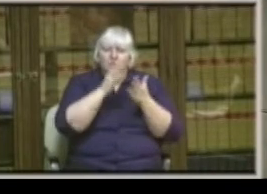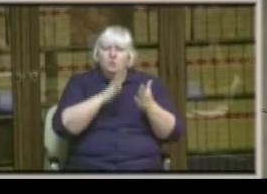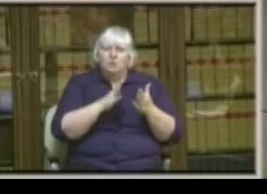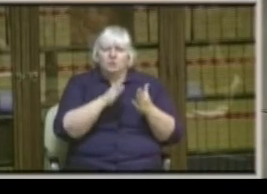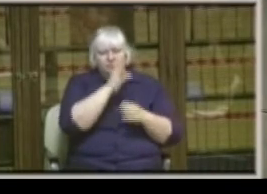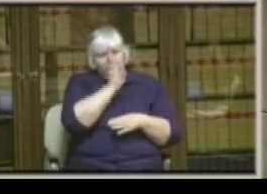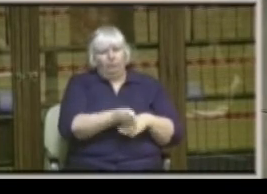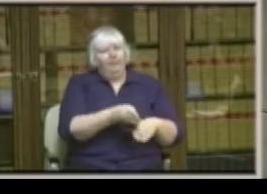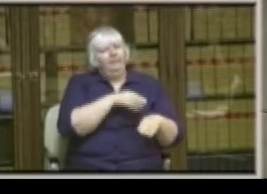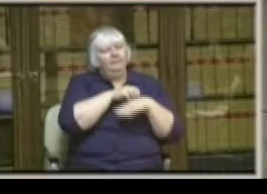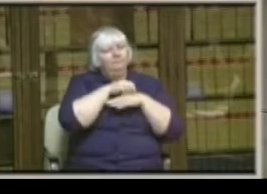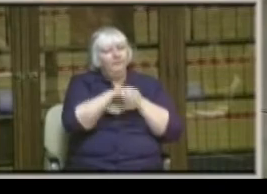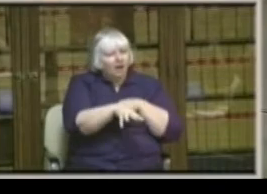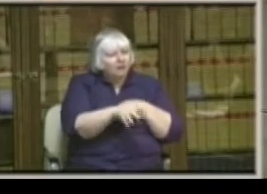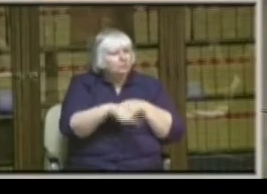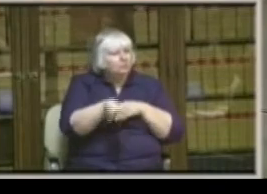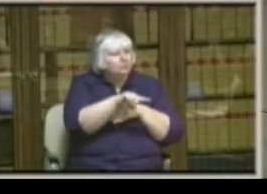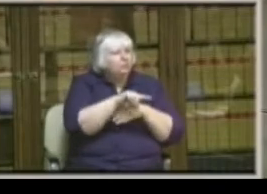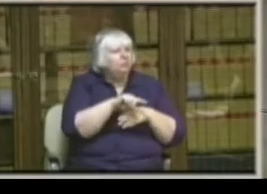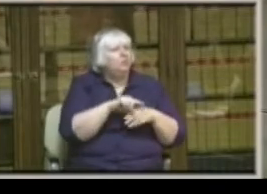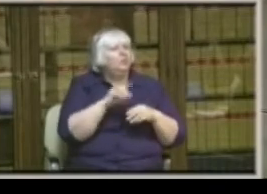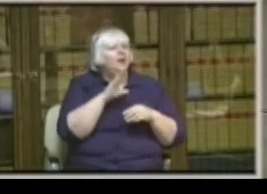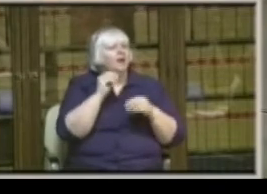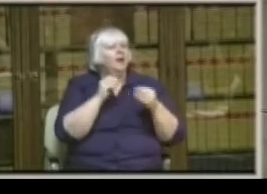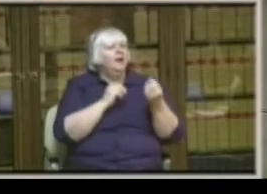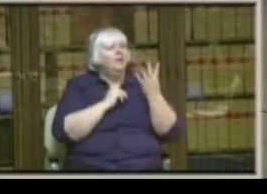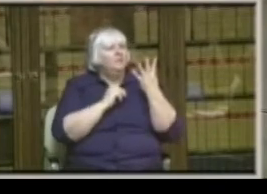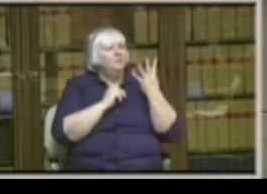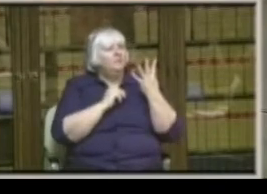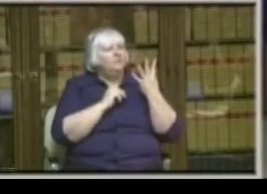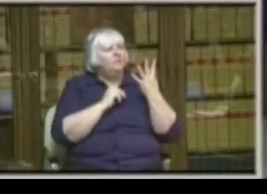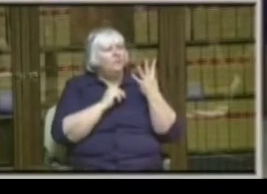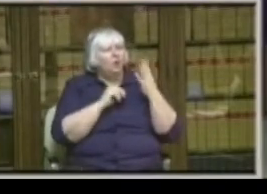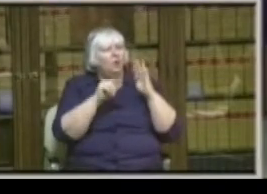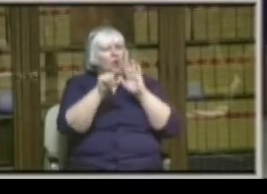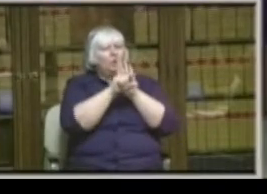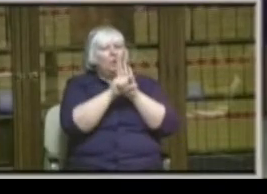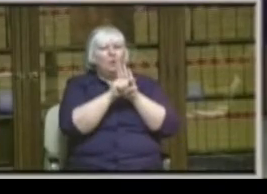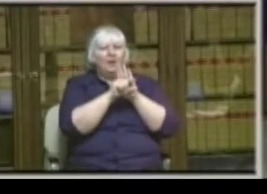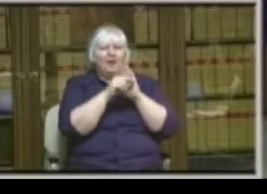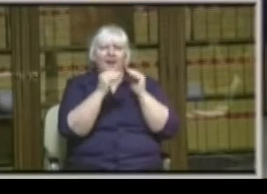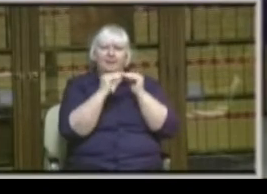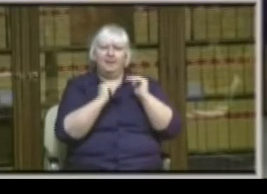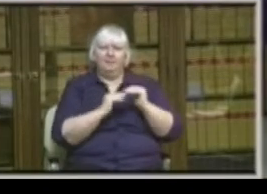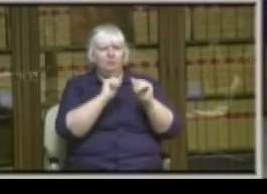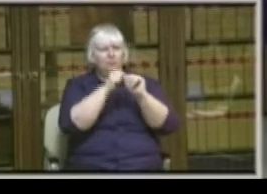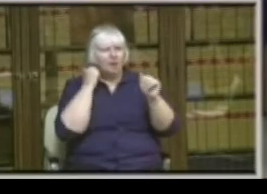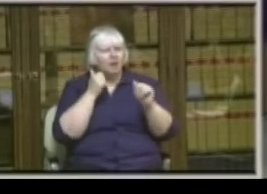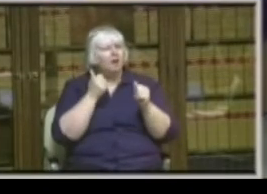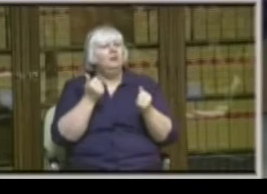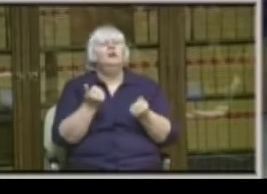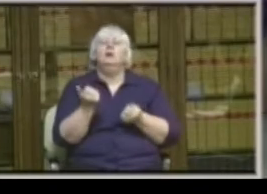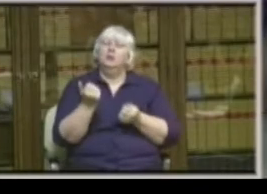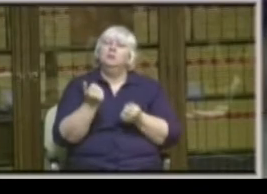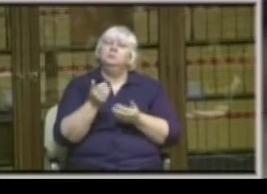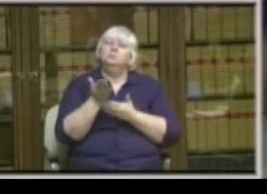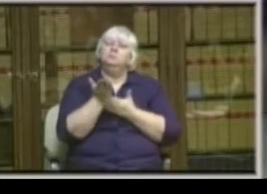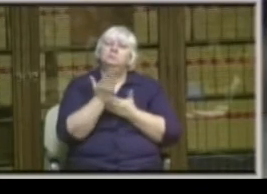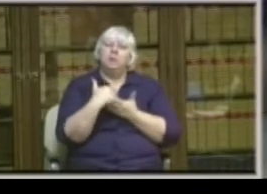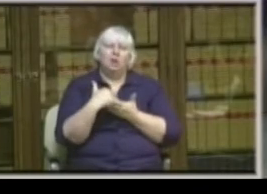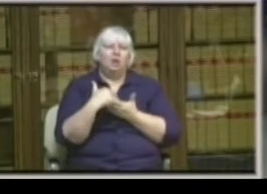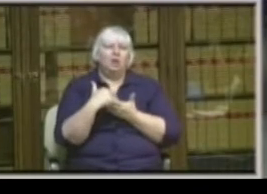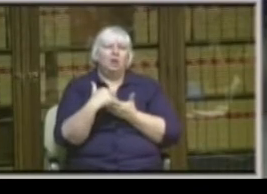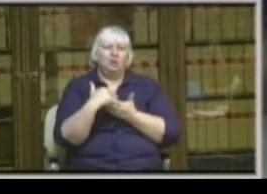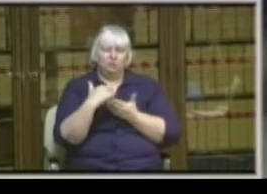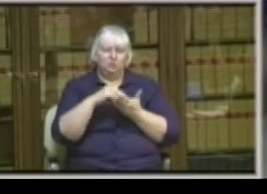this. So I mentioned, that they come in with the four grade levels behind, and part of it is that the